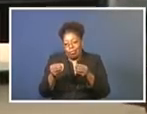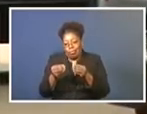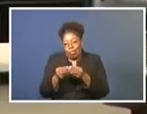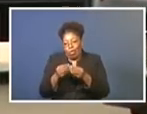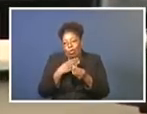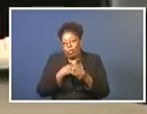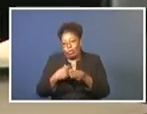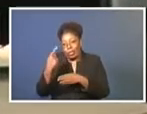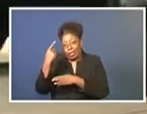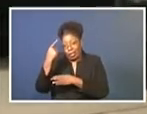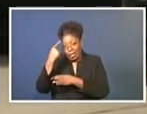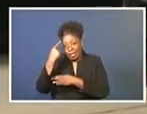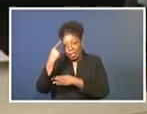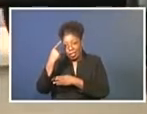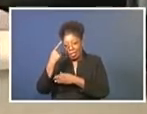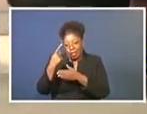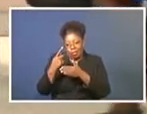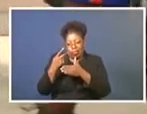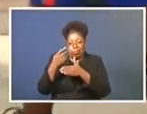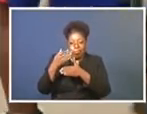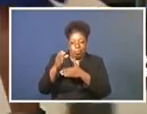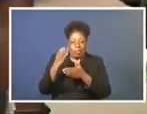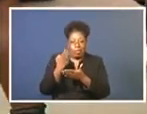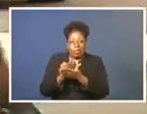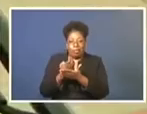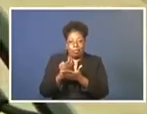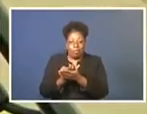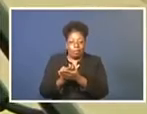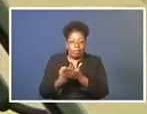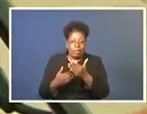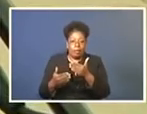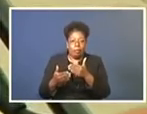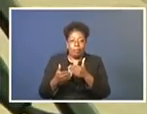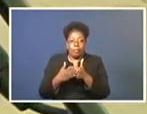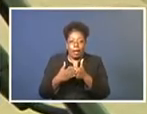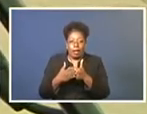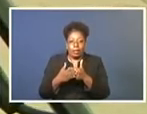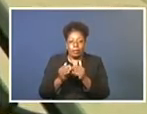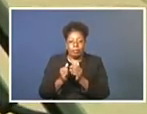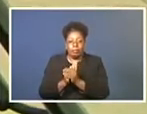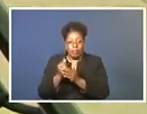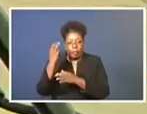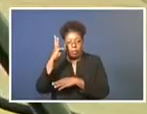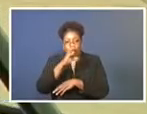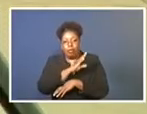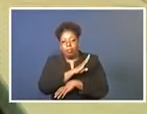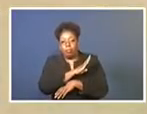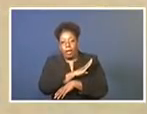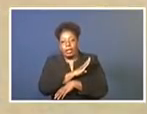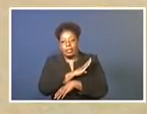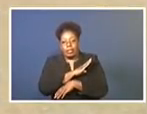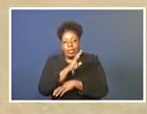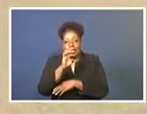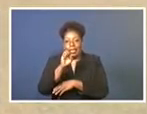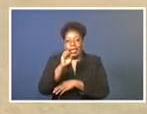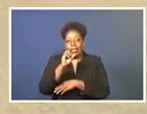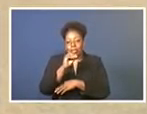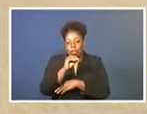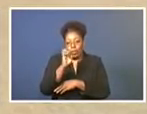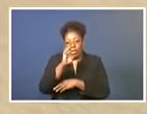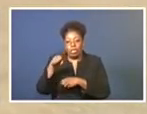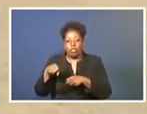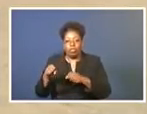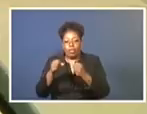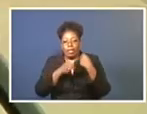wishful thinking as the post-COVID-19 economy roars back. Vasco Bastian is the proprietor of Esso at East Street